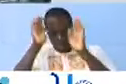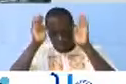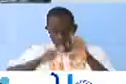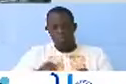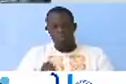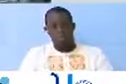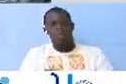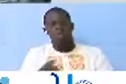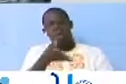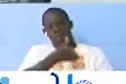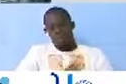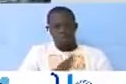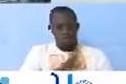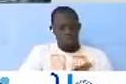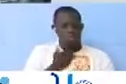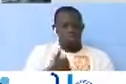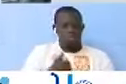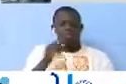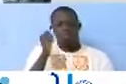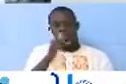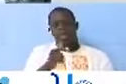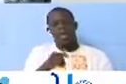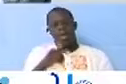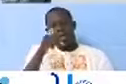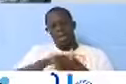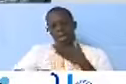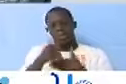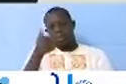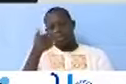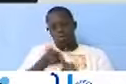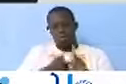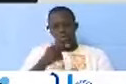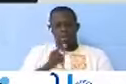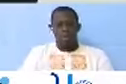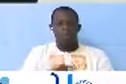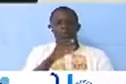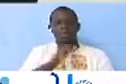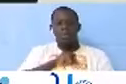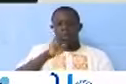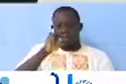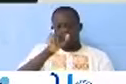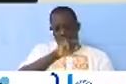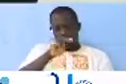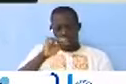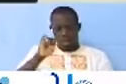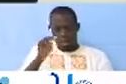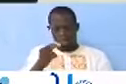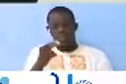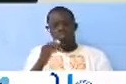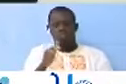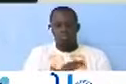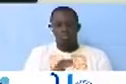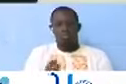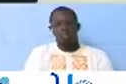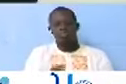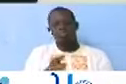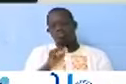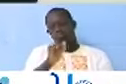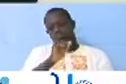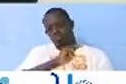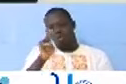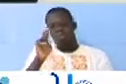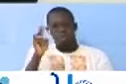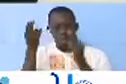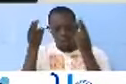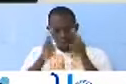it out to people to pay me back in 6 months' time. Mr. Sanneh, let me just help you here. So, as a result of your unlawful arrest and detention,